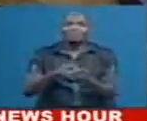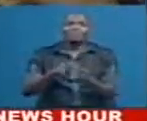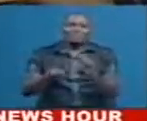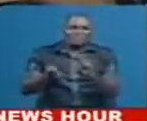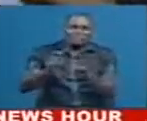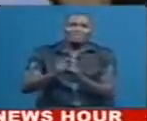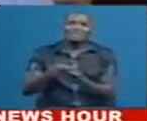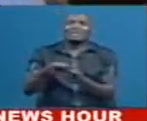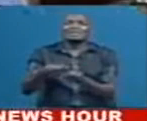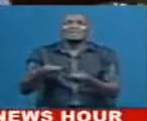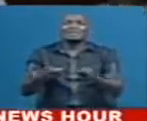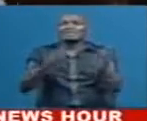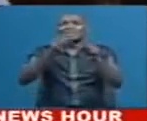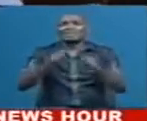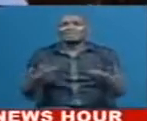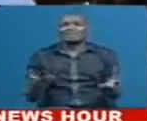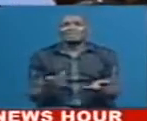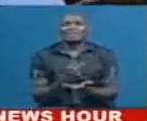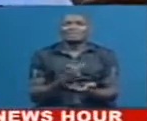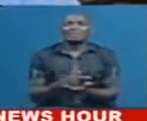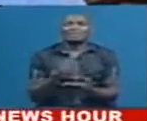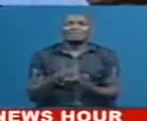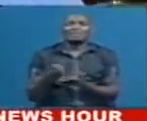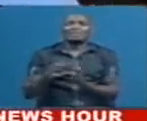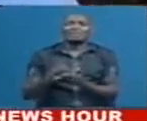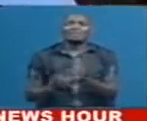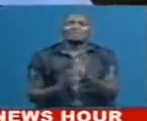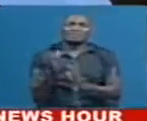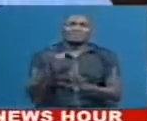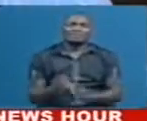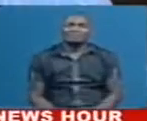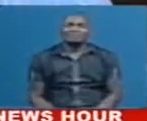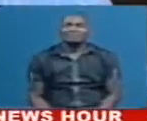modernize land administration systems in Ghana for the economic transformation of the country.